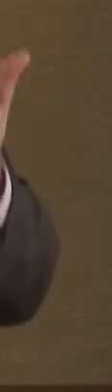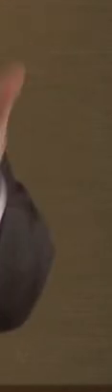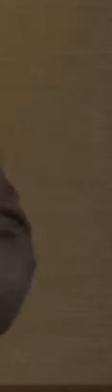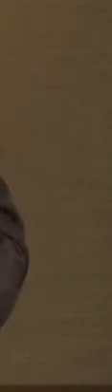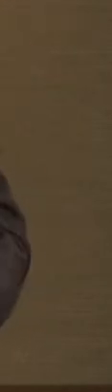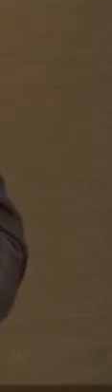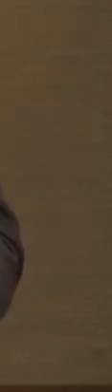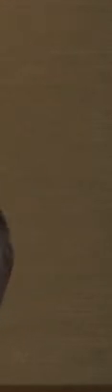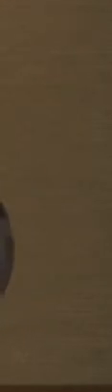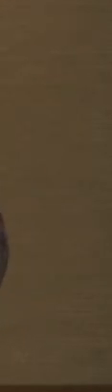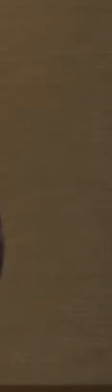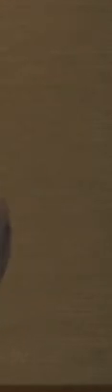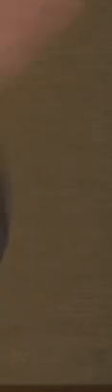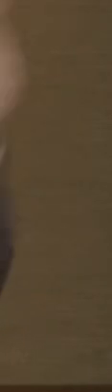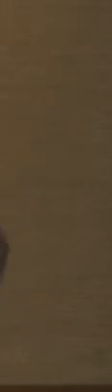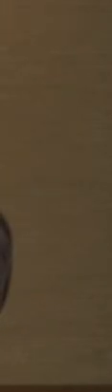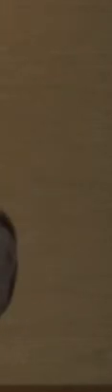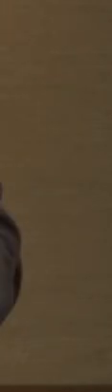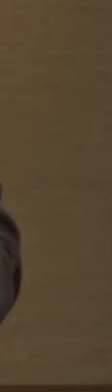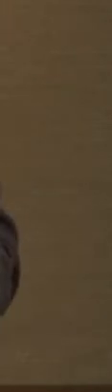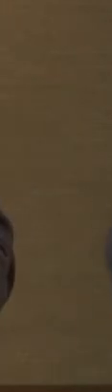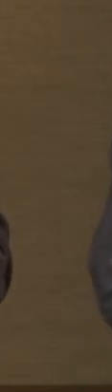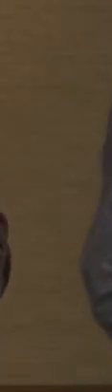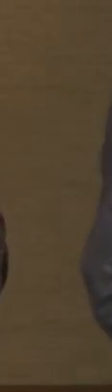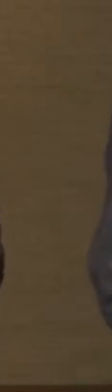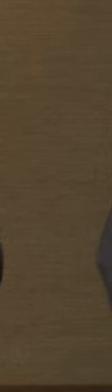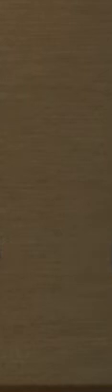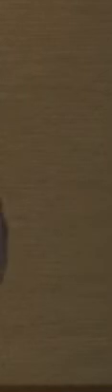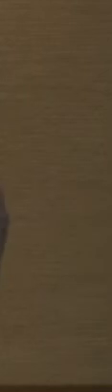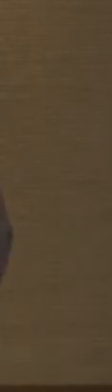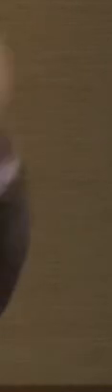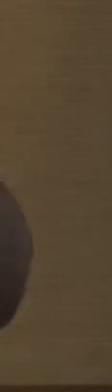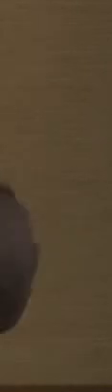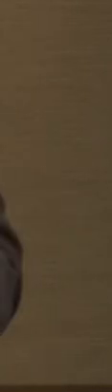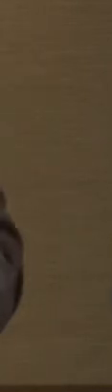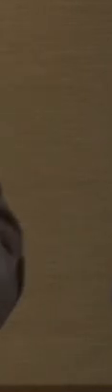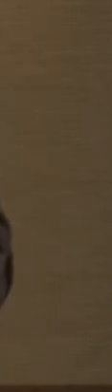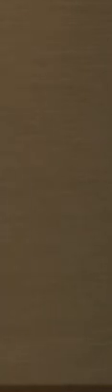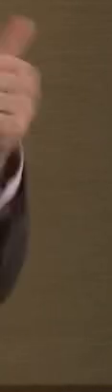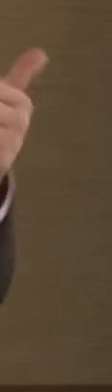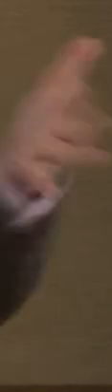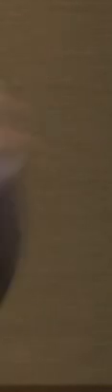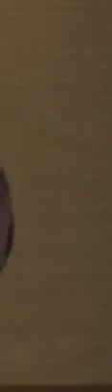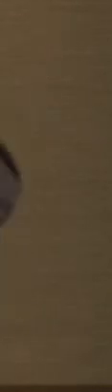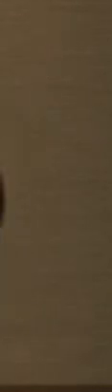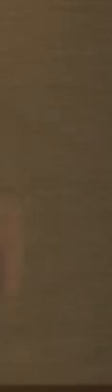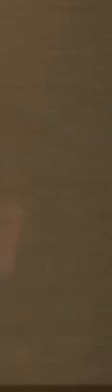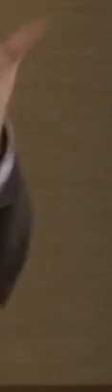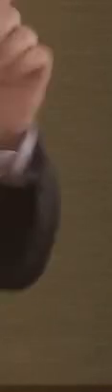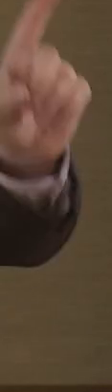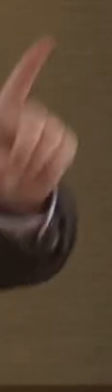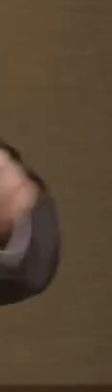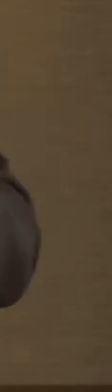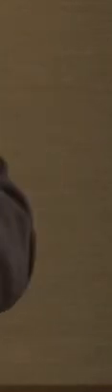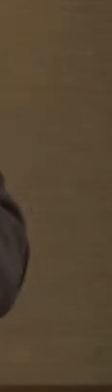you might think, well, what is an issue like procurement to do with accessibility? But when you think about the tremendous buying